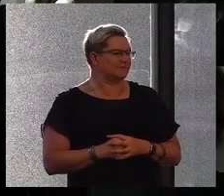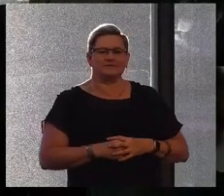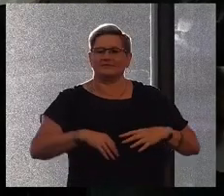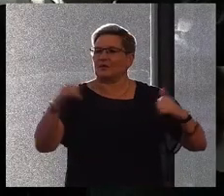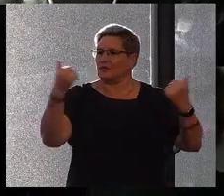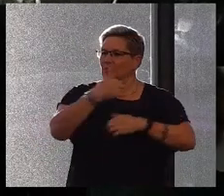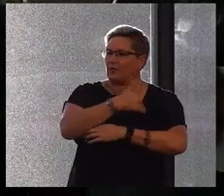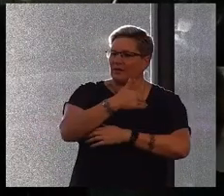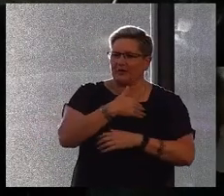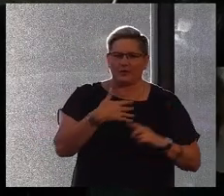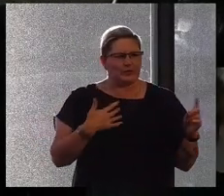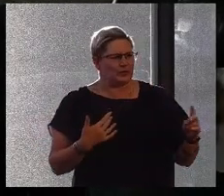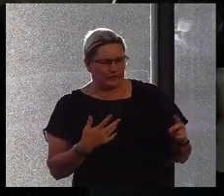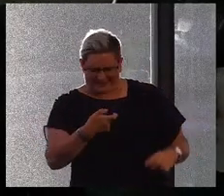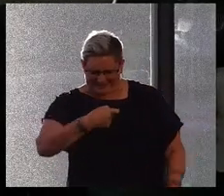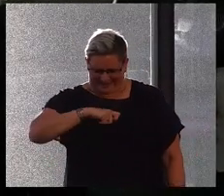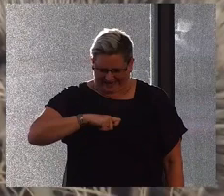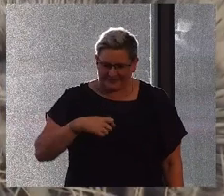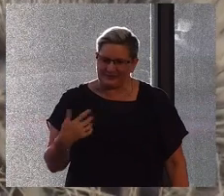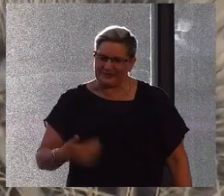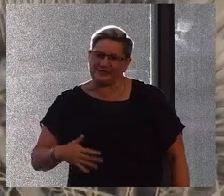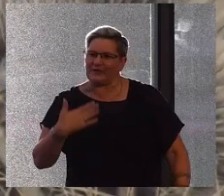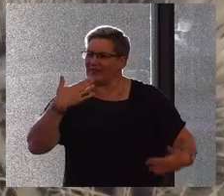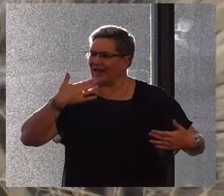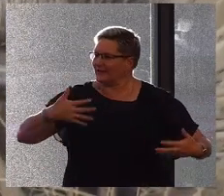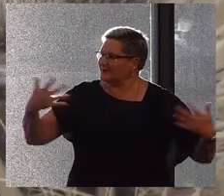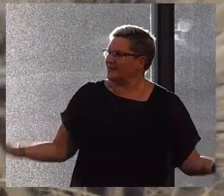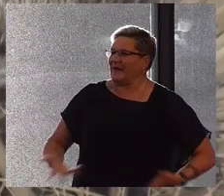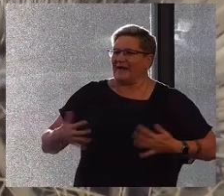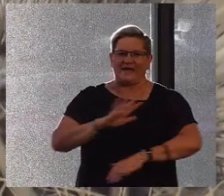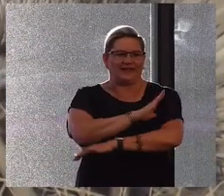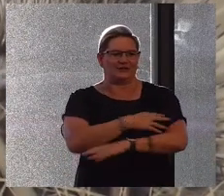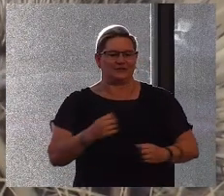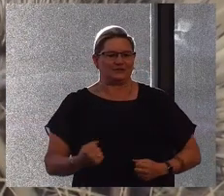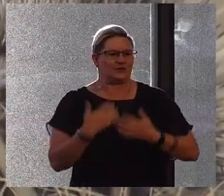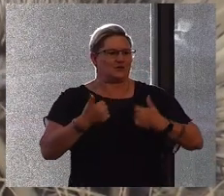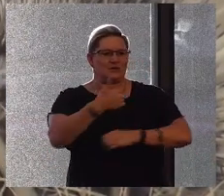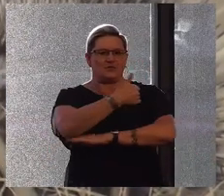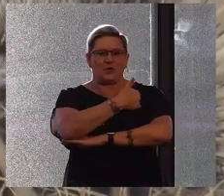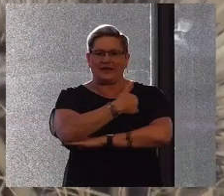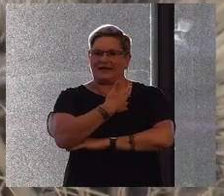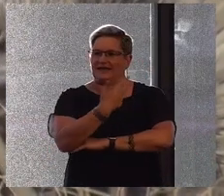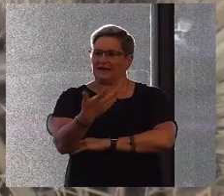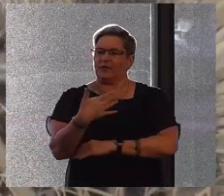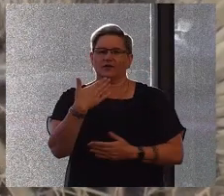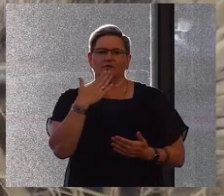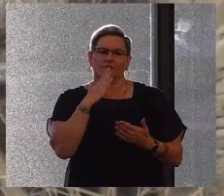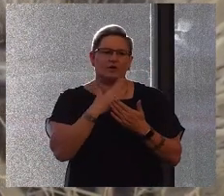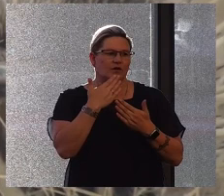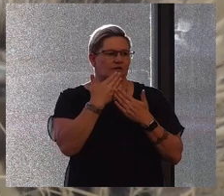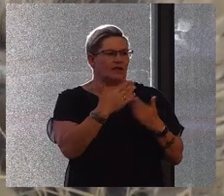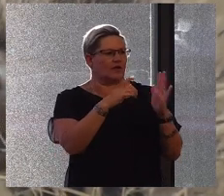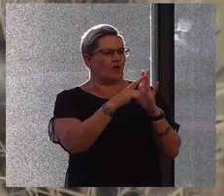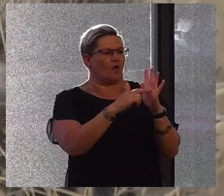Good morning. It's a hard act to follow. Thank you for the energy. Good morning, everyone. And I wanted to thank